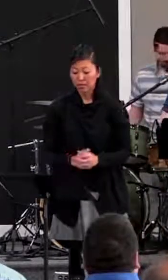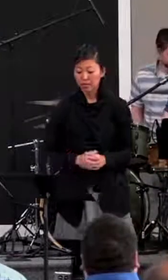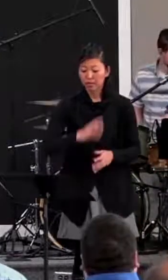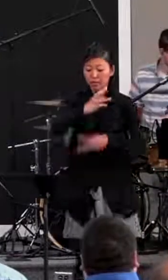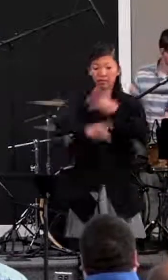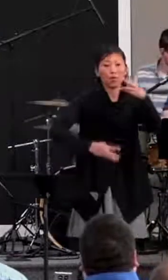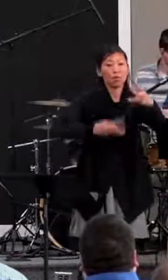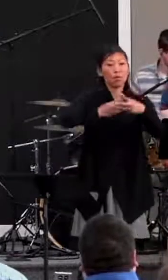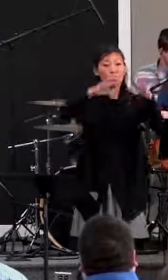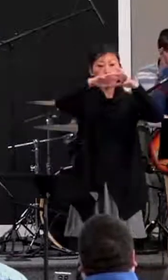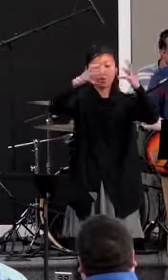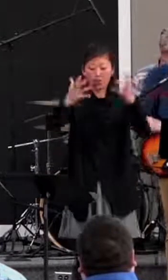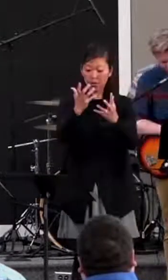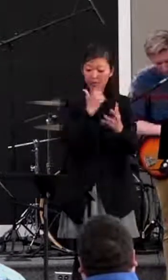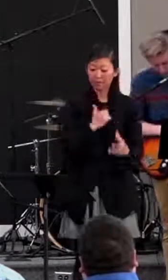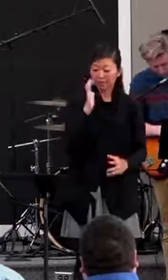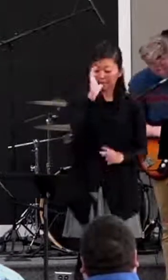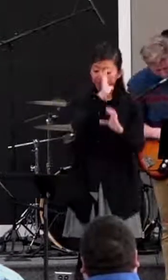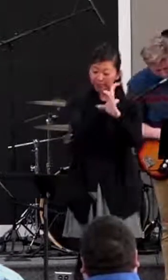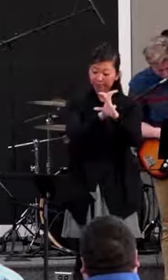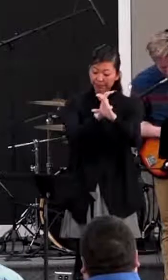touch the world,